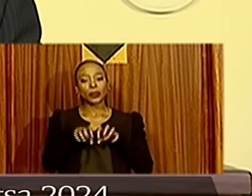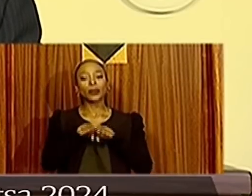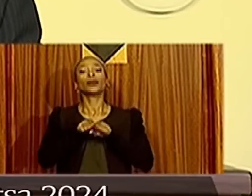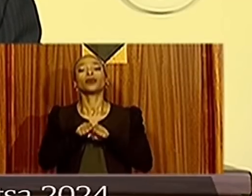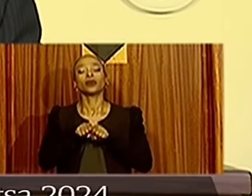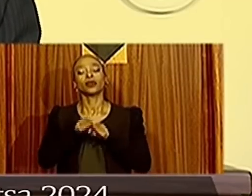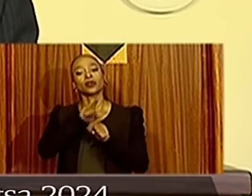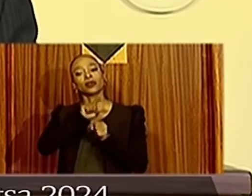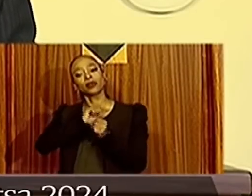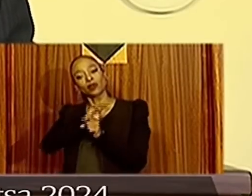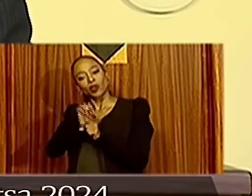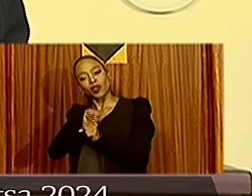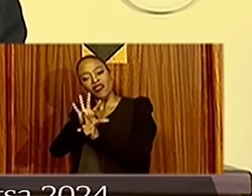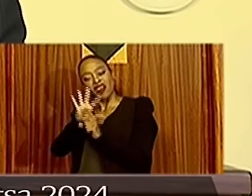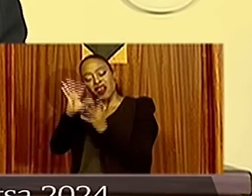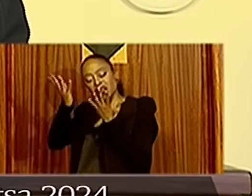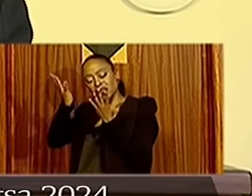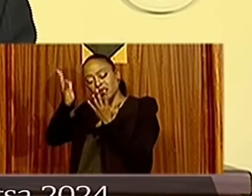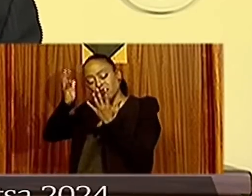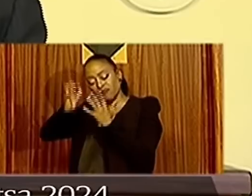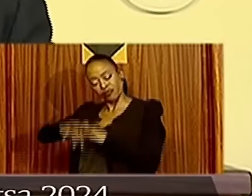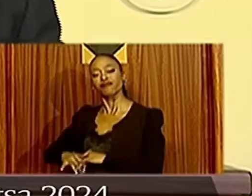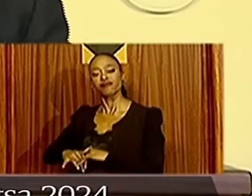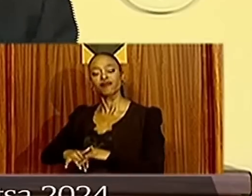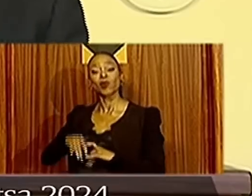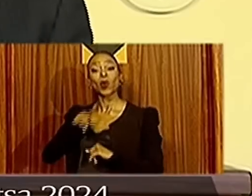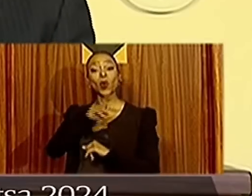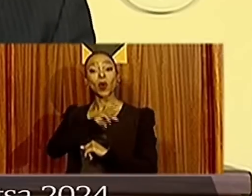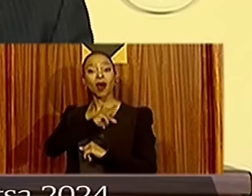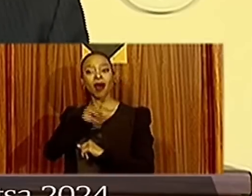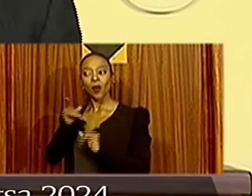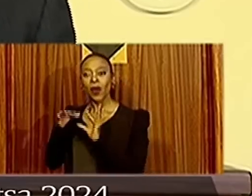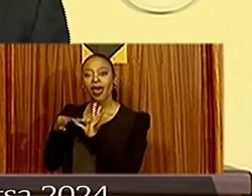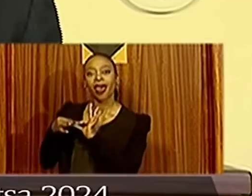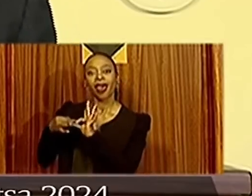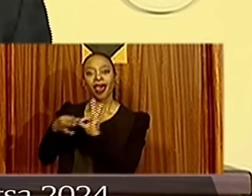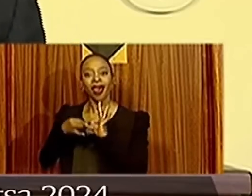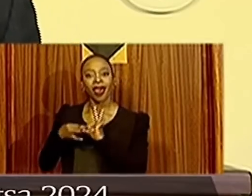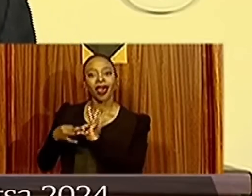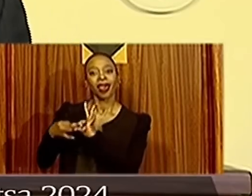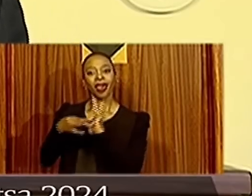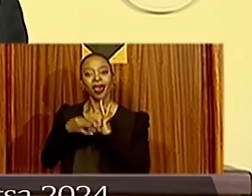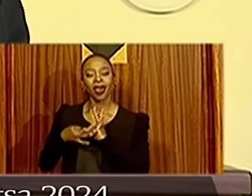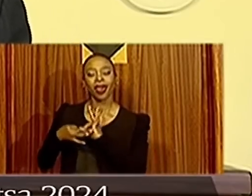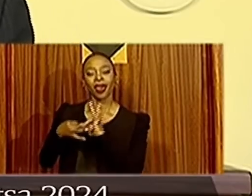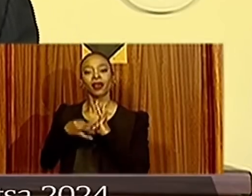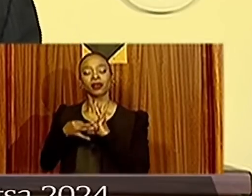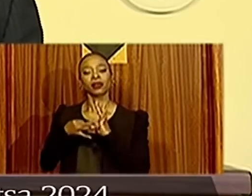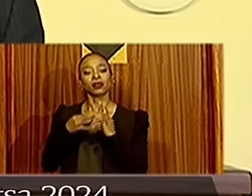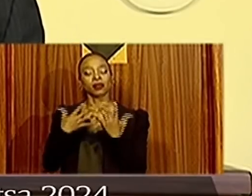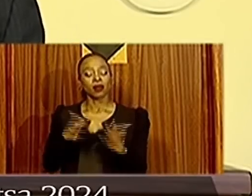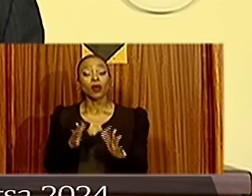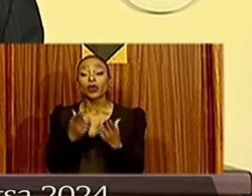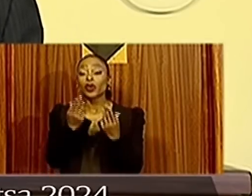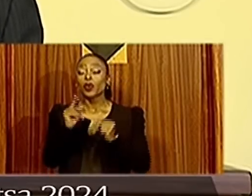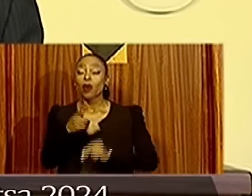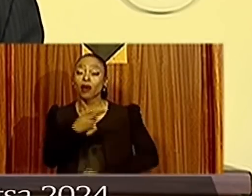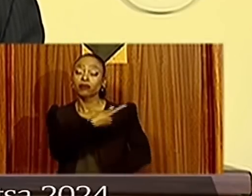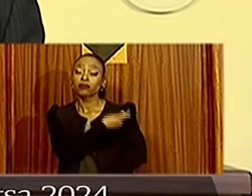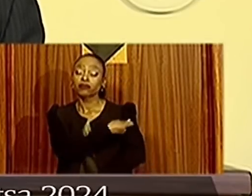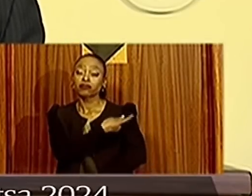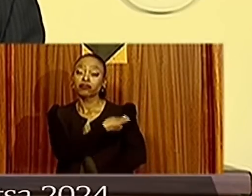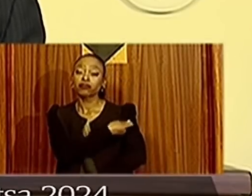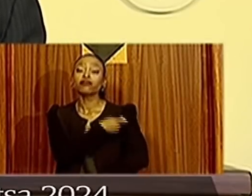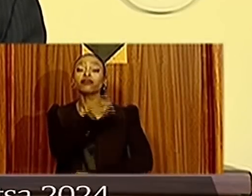end. Working together, we succeeded in administering more than 39